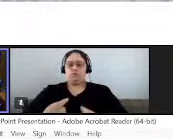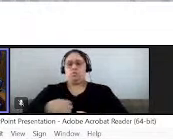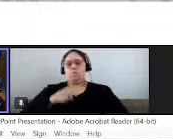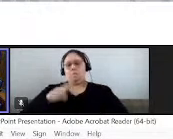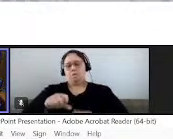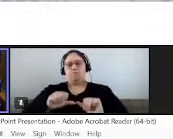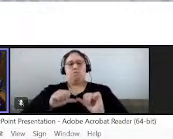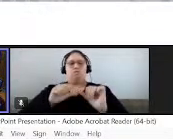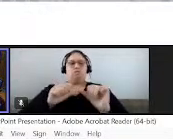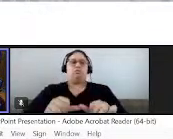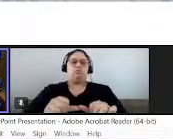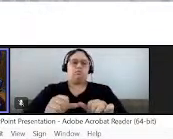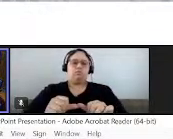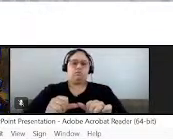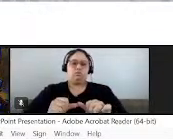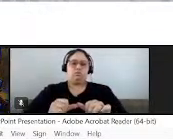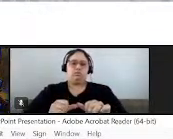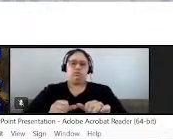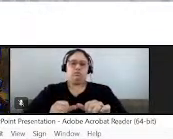continue